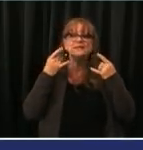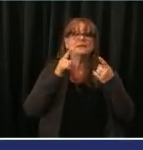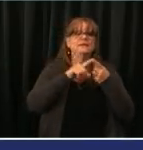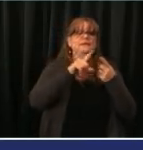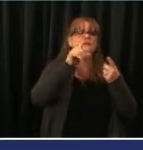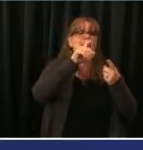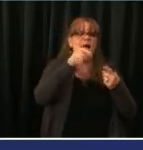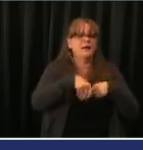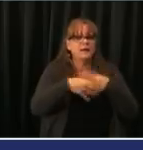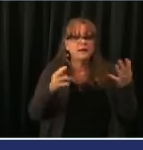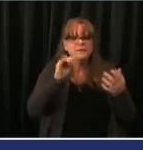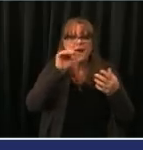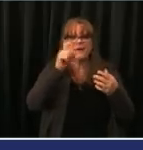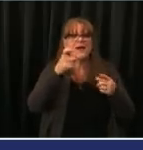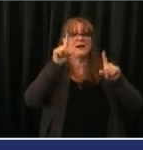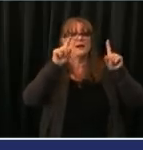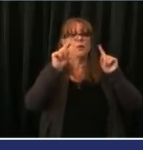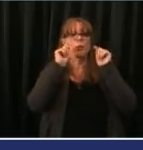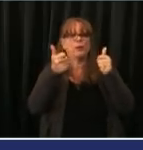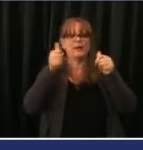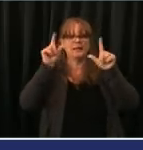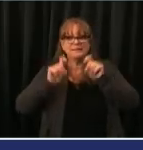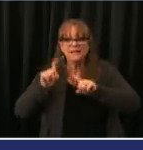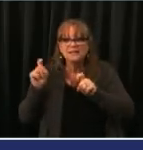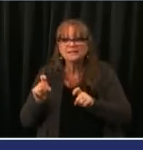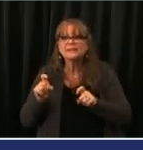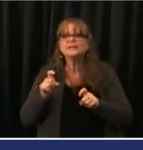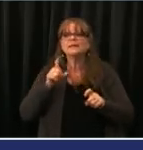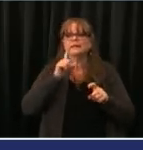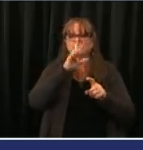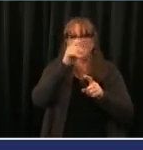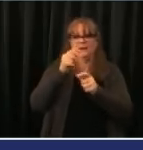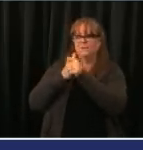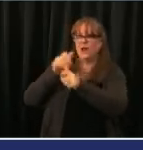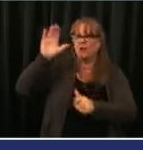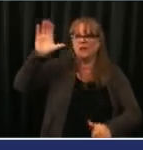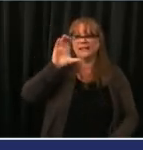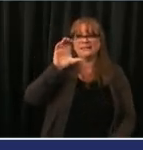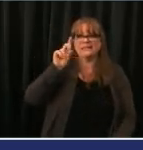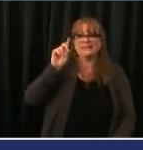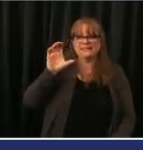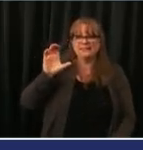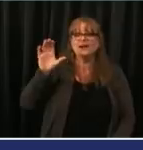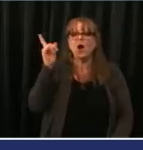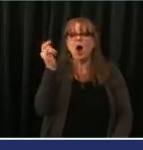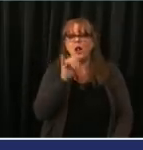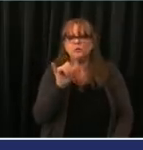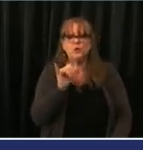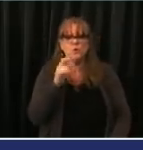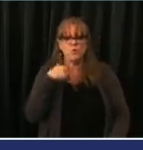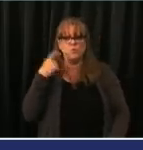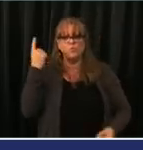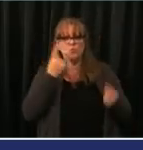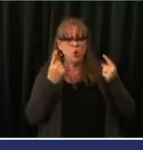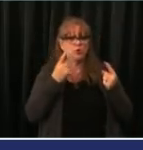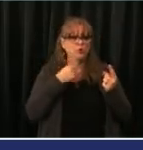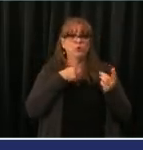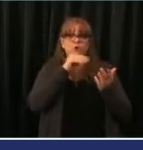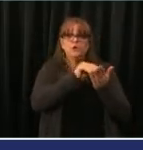cadence recommended by the CDC, the thoughtful protocols developed around cohort protection and ventilation and